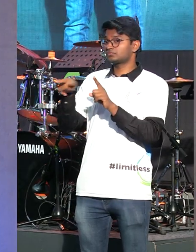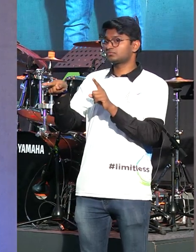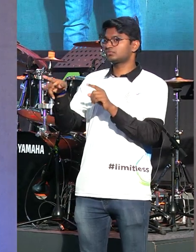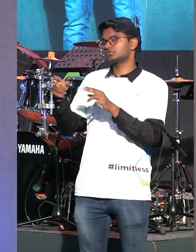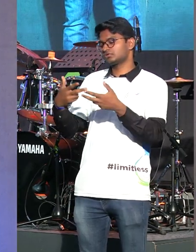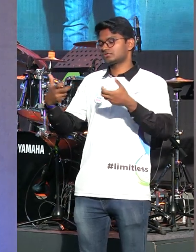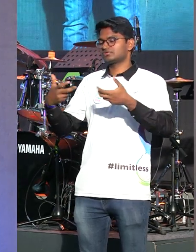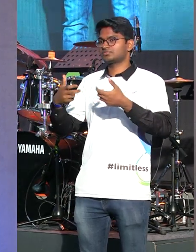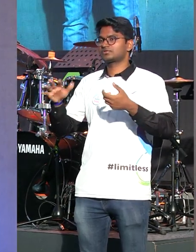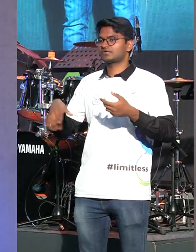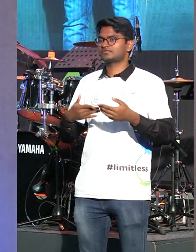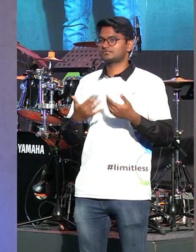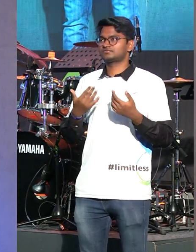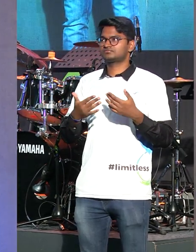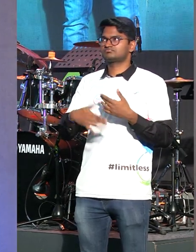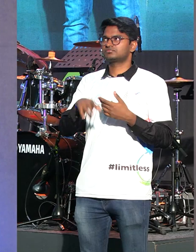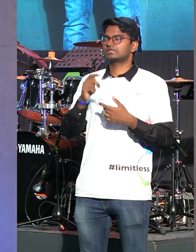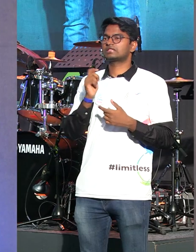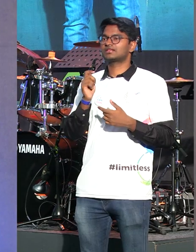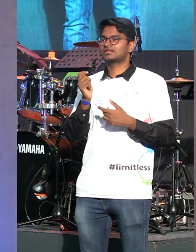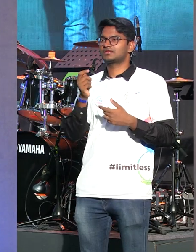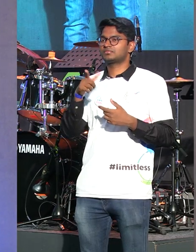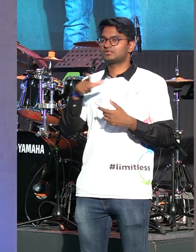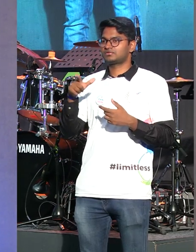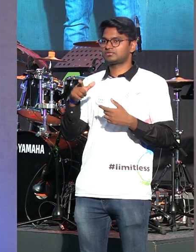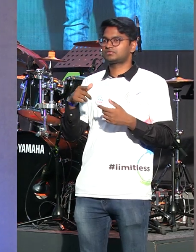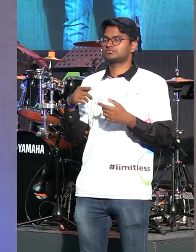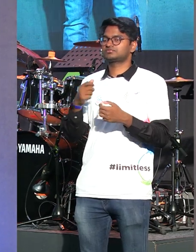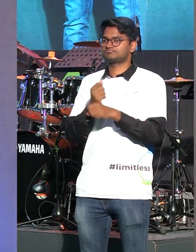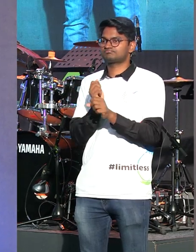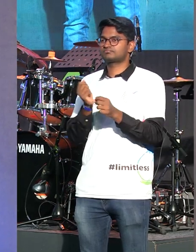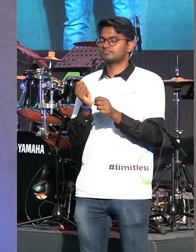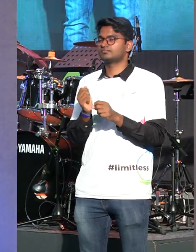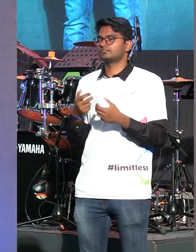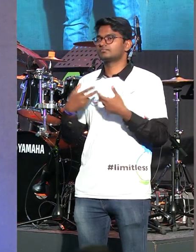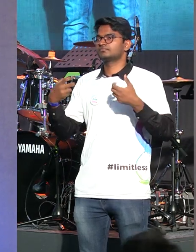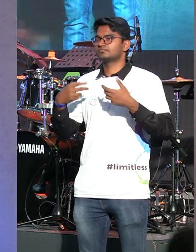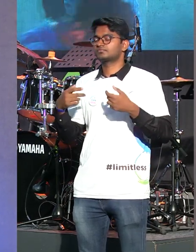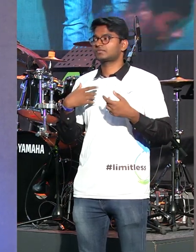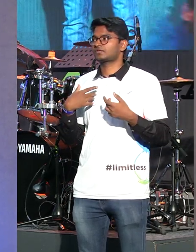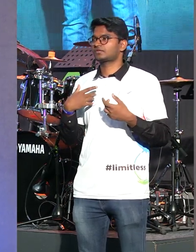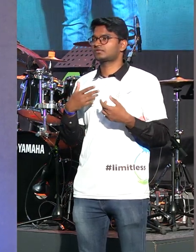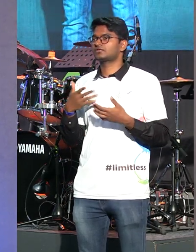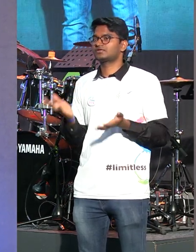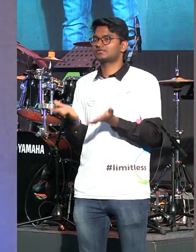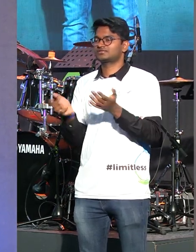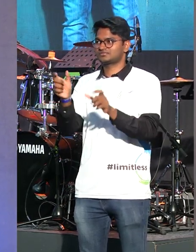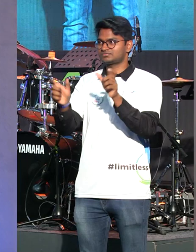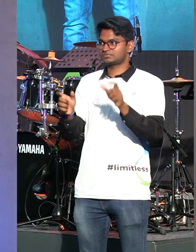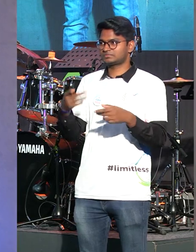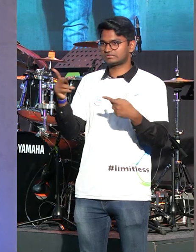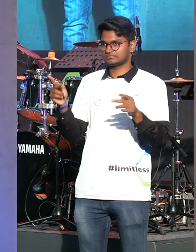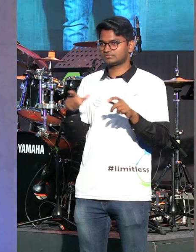Tamil one is happening as we speak. I encourage people to use it in different languages, and also the video that you